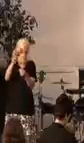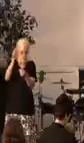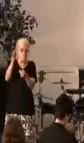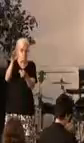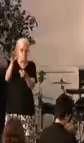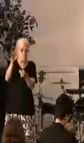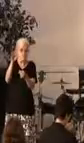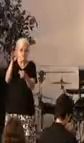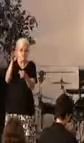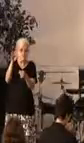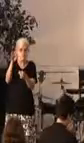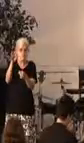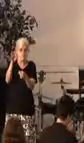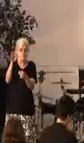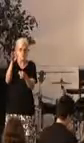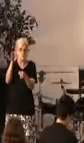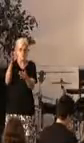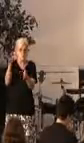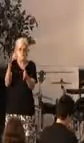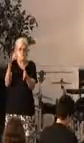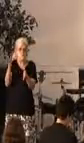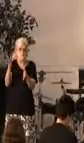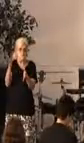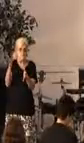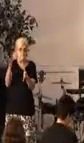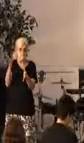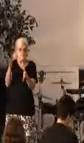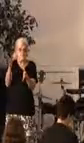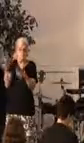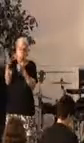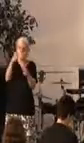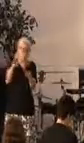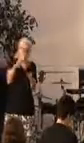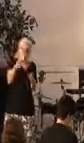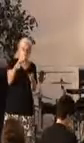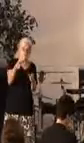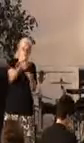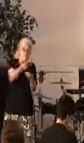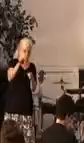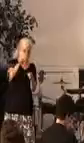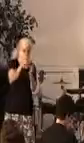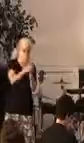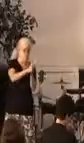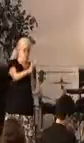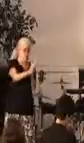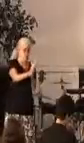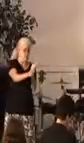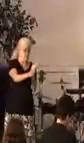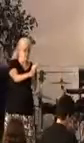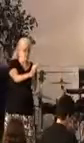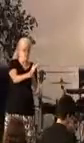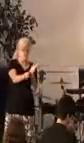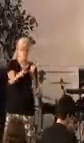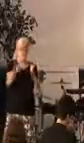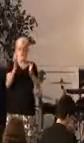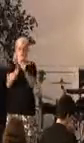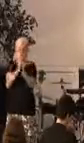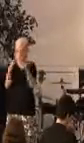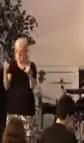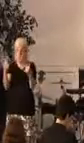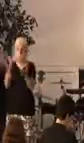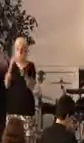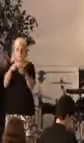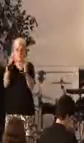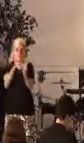measure of spiritual gifts. And I would pray right now in the name of Jesus that you